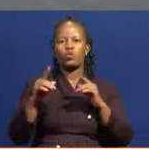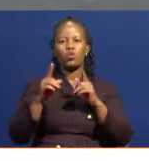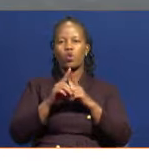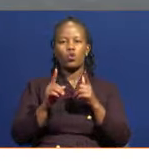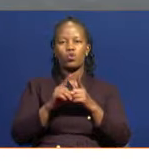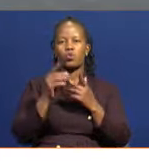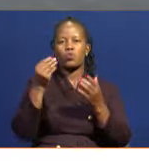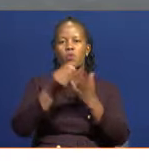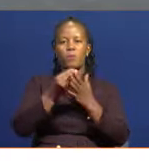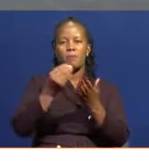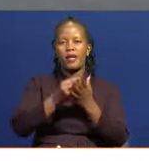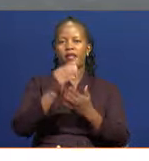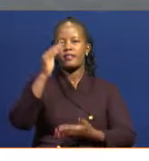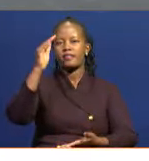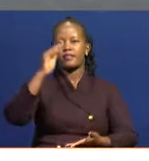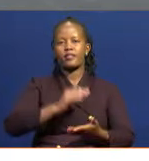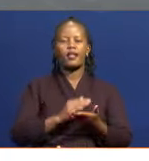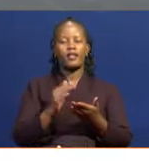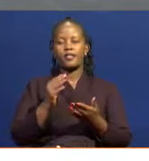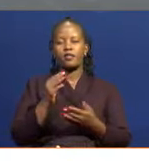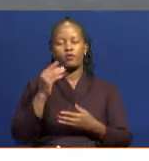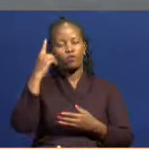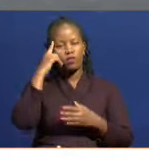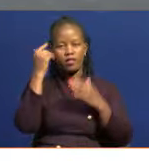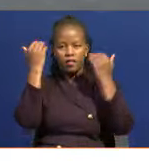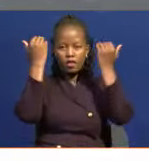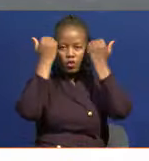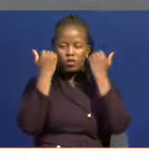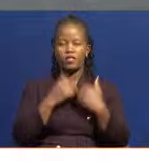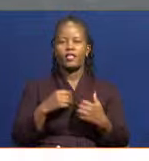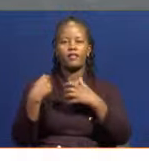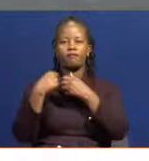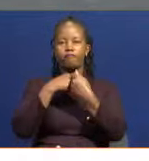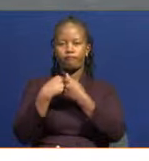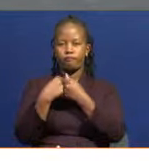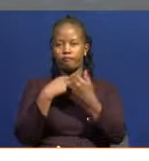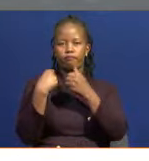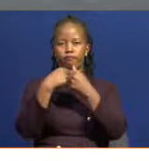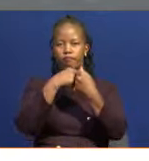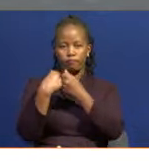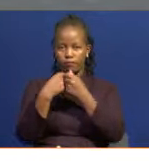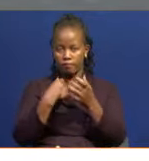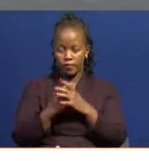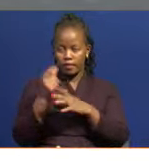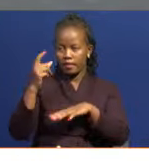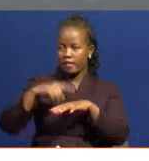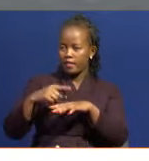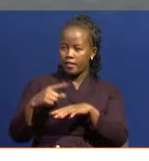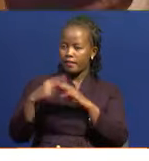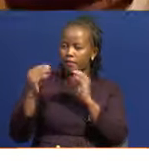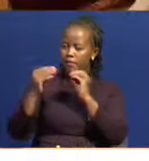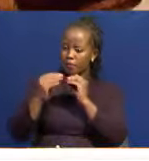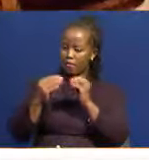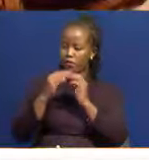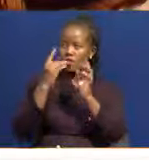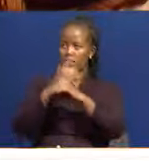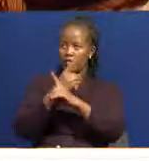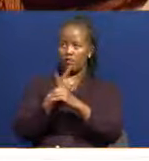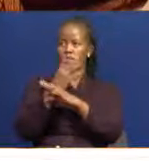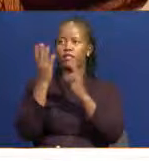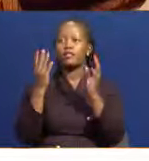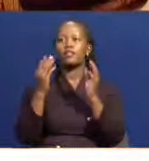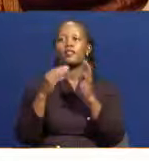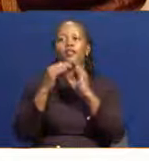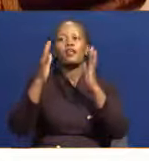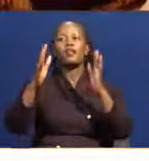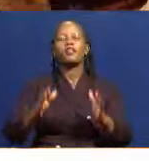biggest obstacle to judiciary's independence. Speaking on Monday during a breakfast meeting with the heads of the mission at the